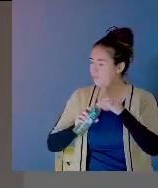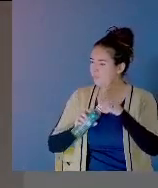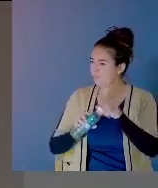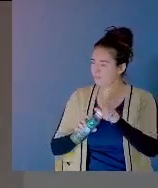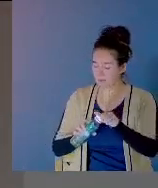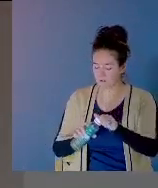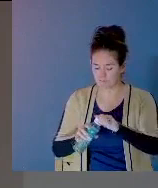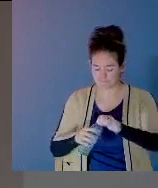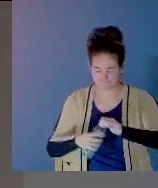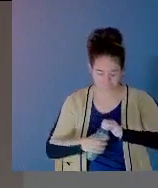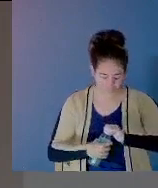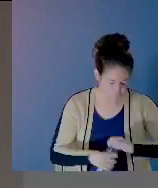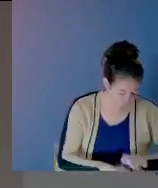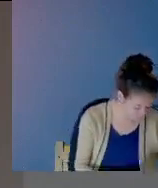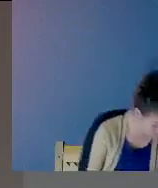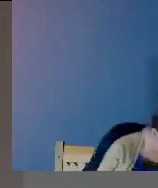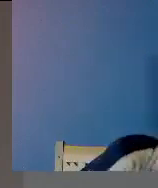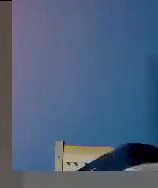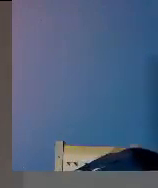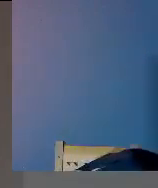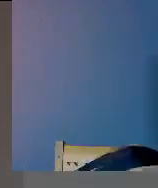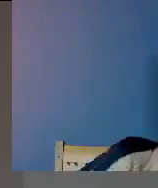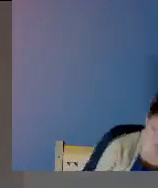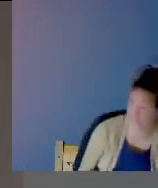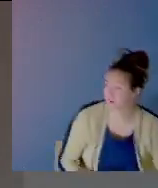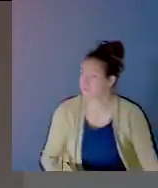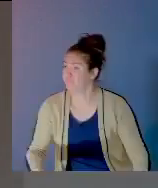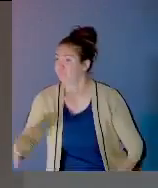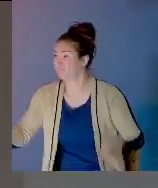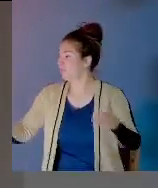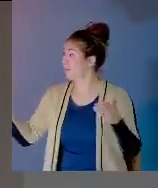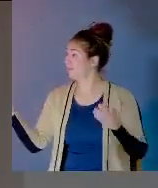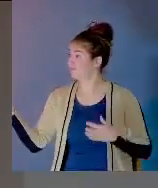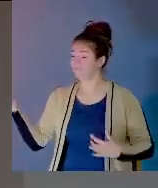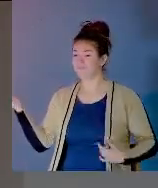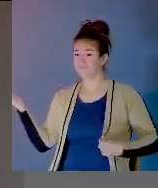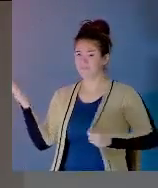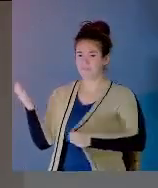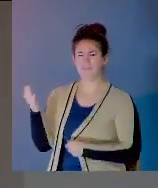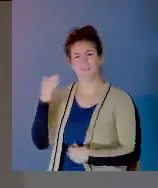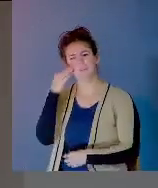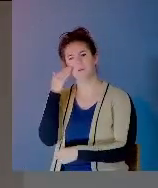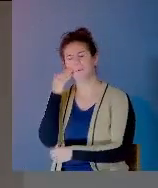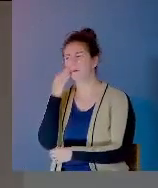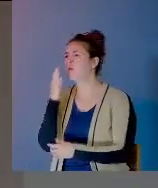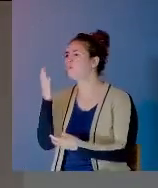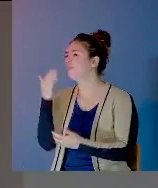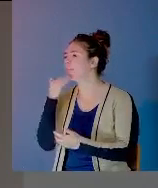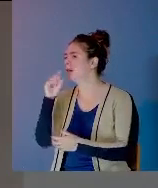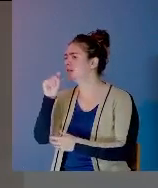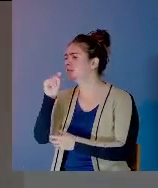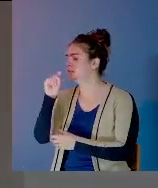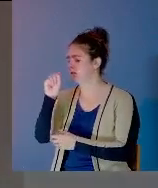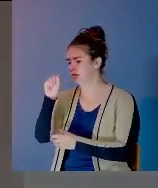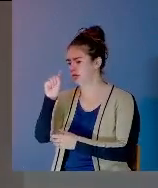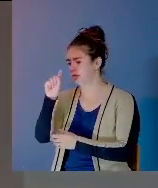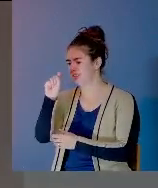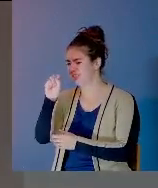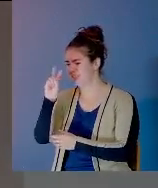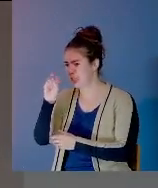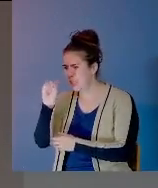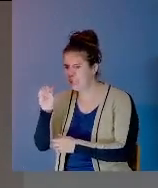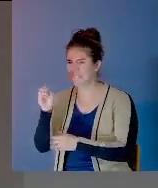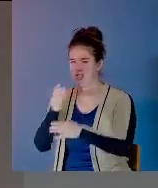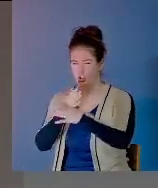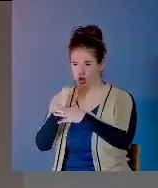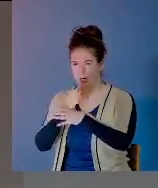Come on up. You know, that thought that Steve just shared, which is, and again, I know what